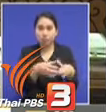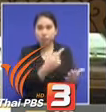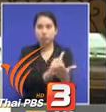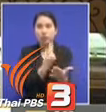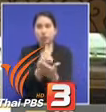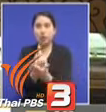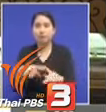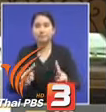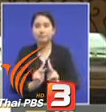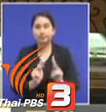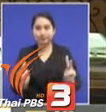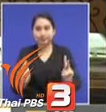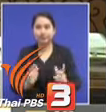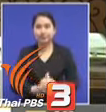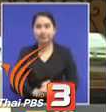wouldn't really change their mind.